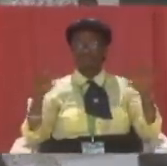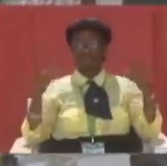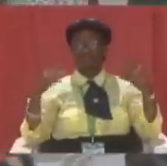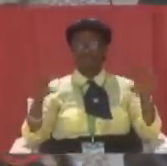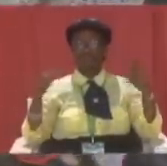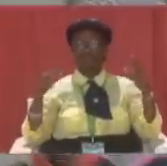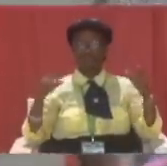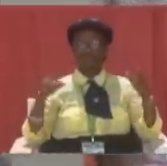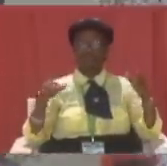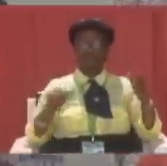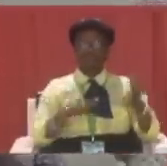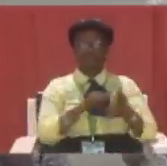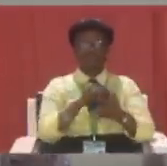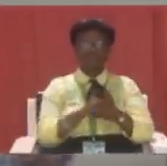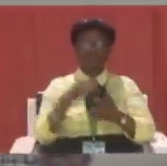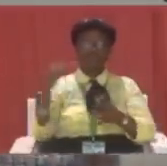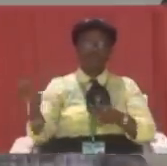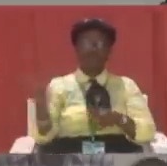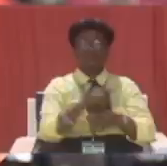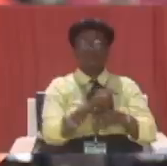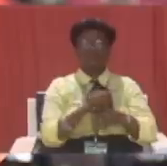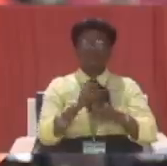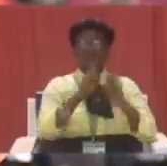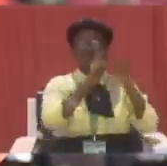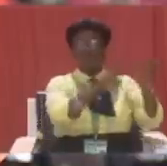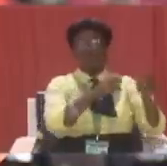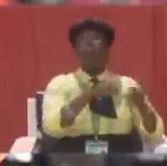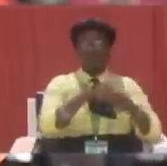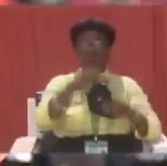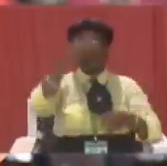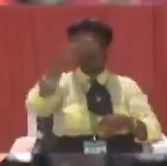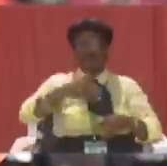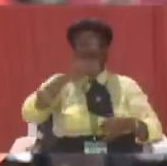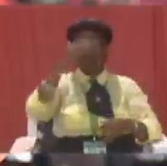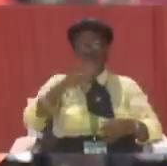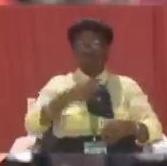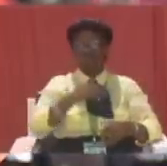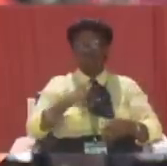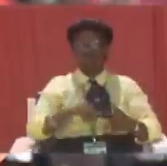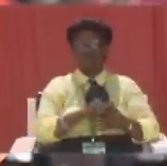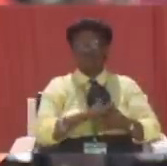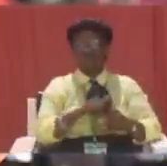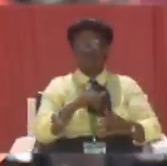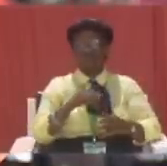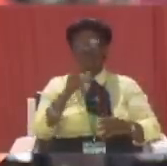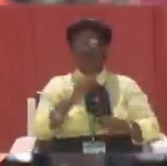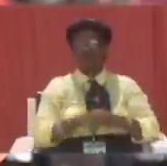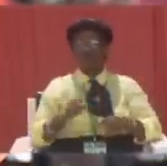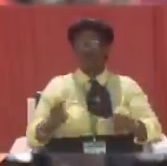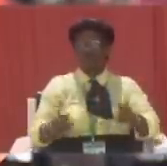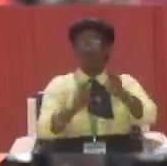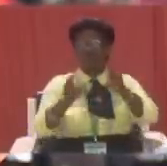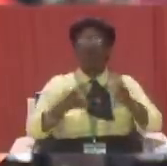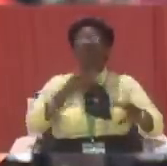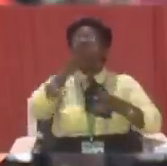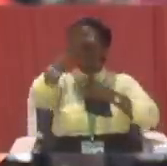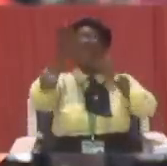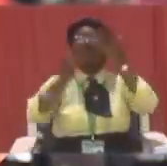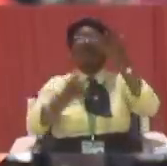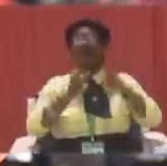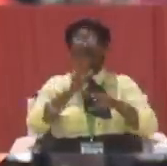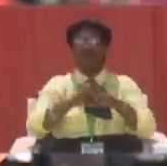Now those of you already in front and those of you on the way, cry to Jesus Christ and say, please have mercy on